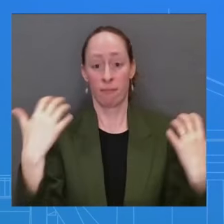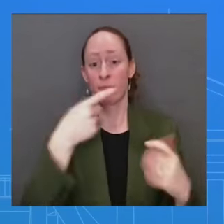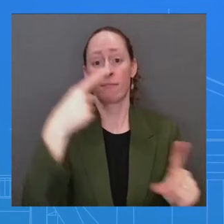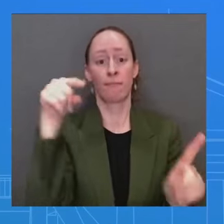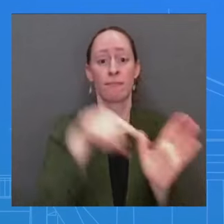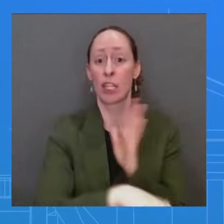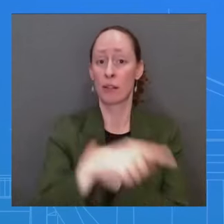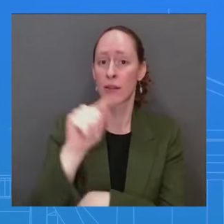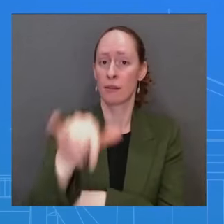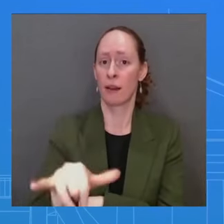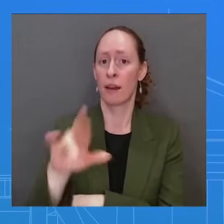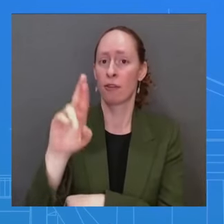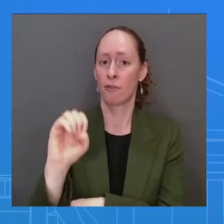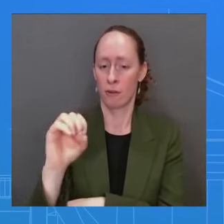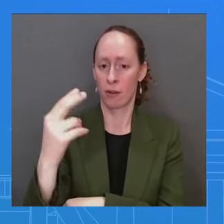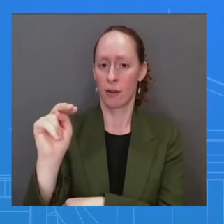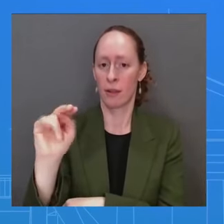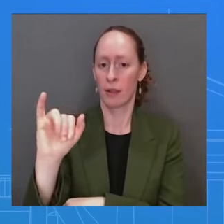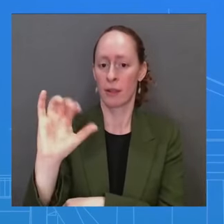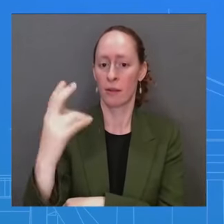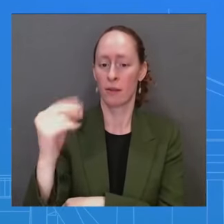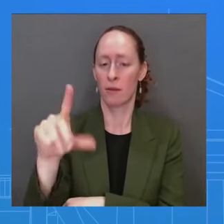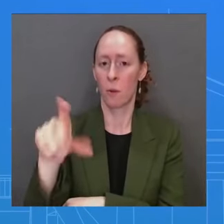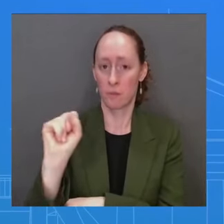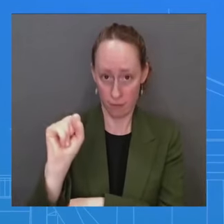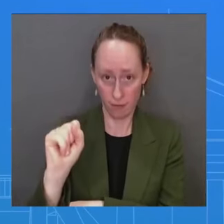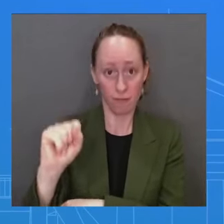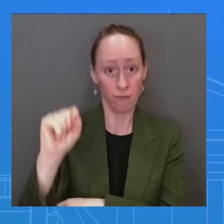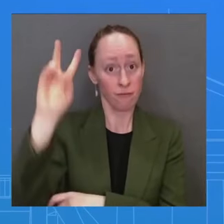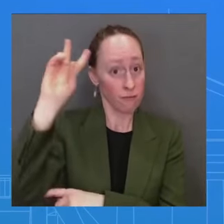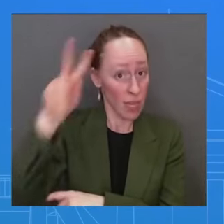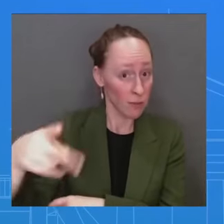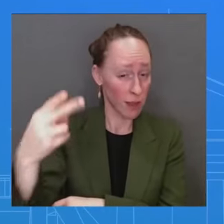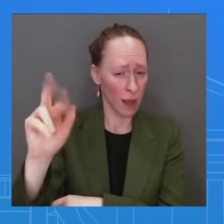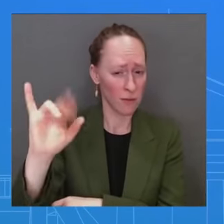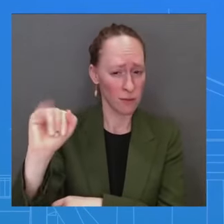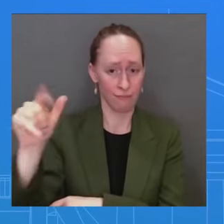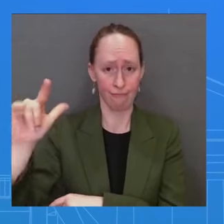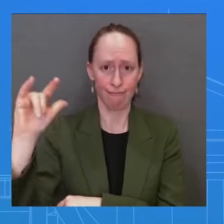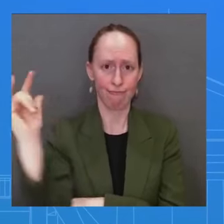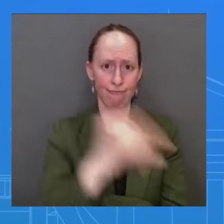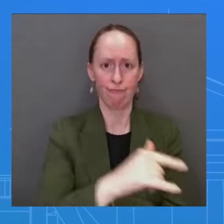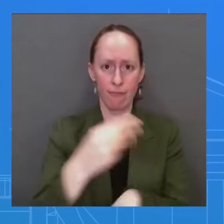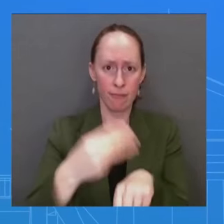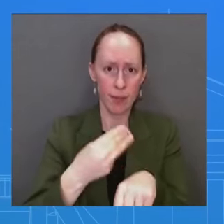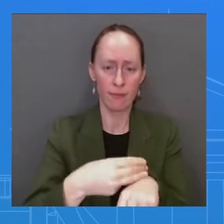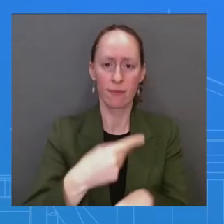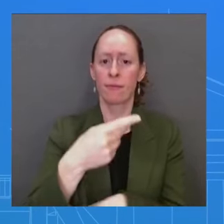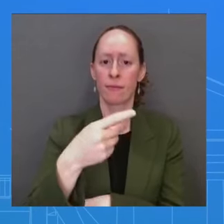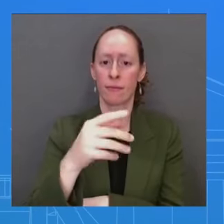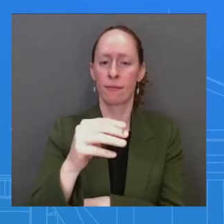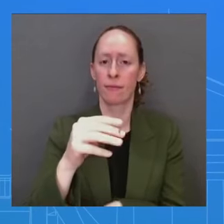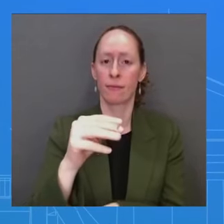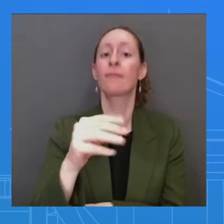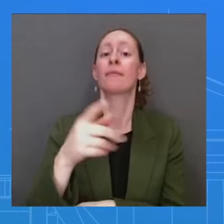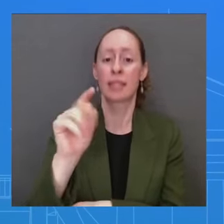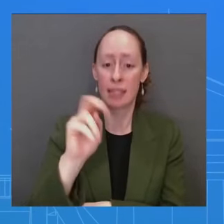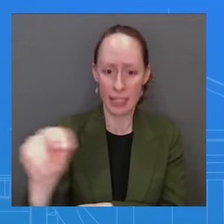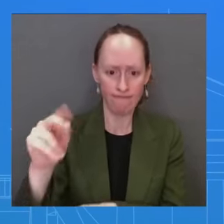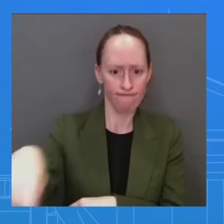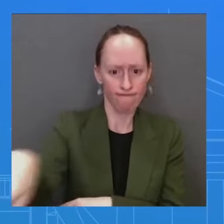Memphis, Tennessee to attend the celebration of life for Tyre, where she mourned with his family and, after being called